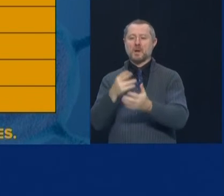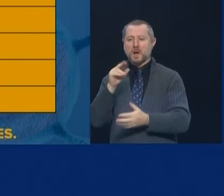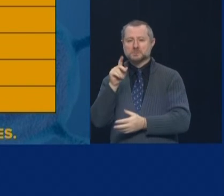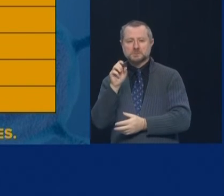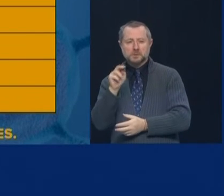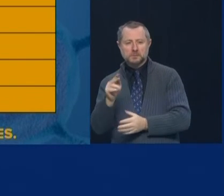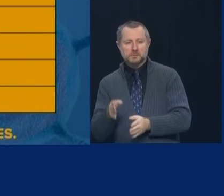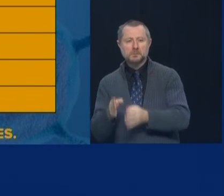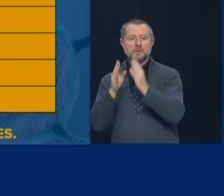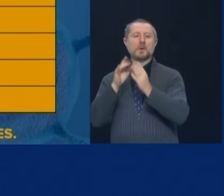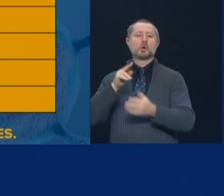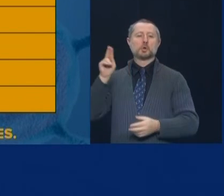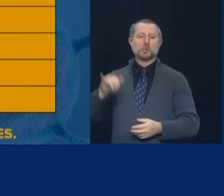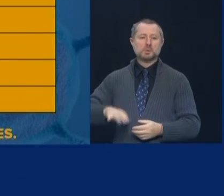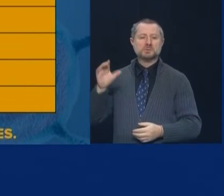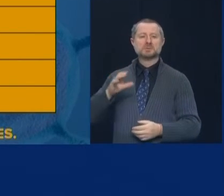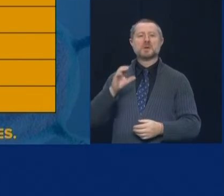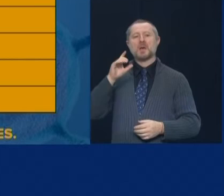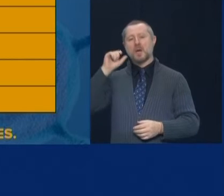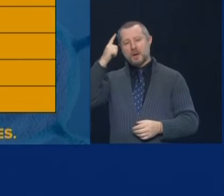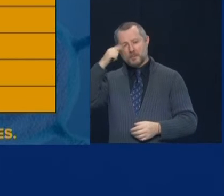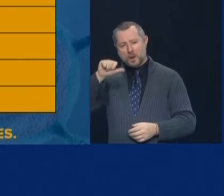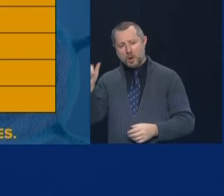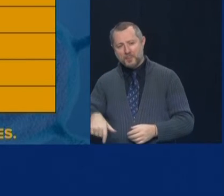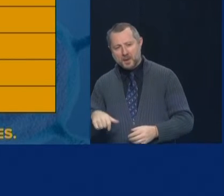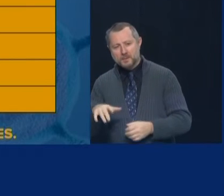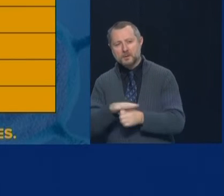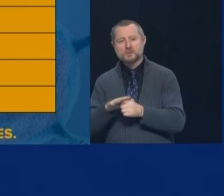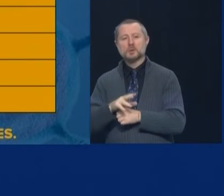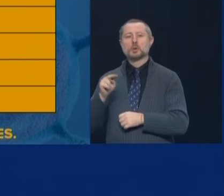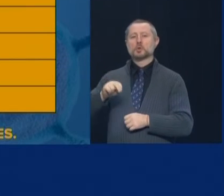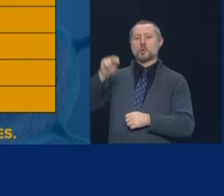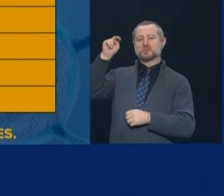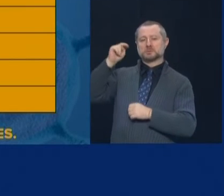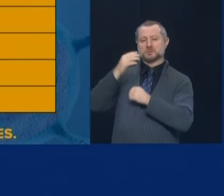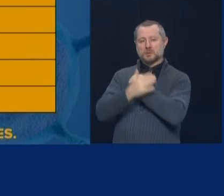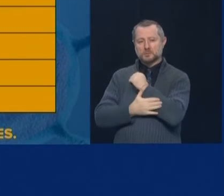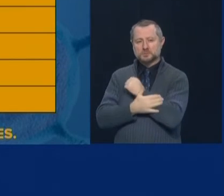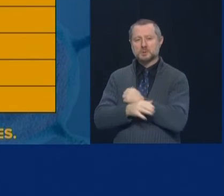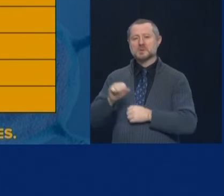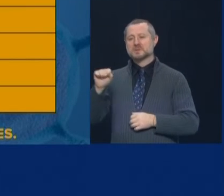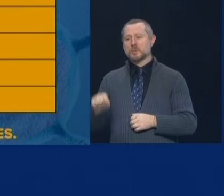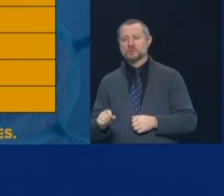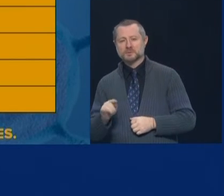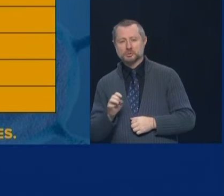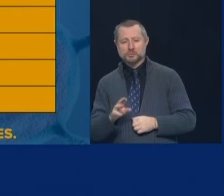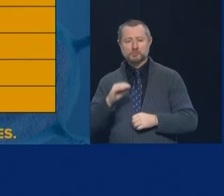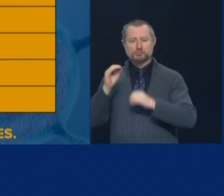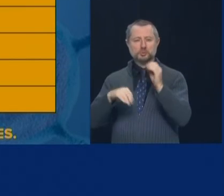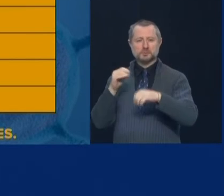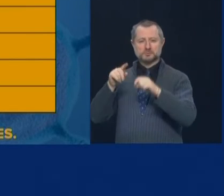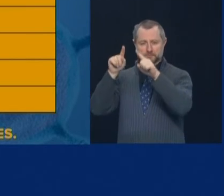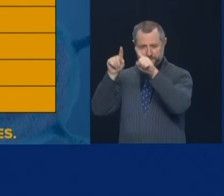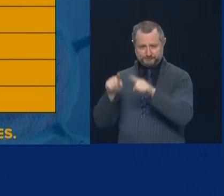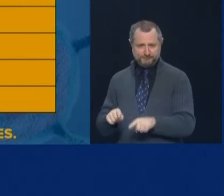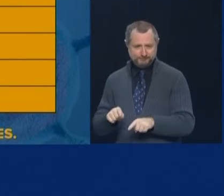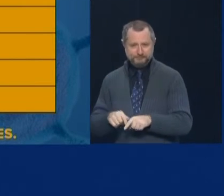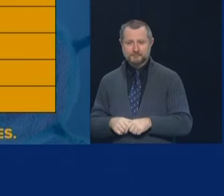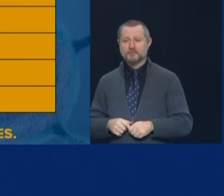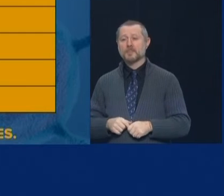Capital Region, North Country, Southern Tier. By percentage, and those are alarming percentages.